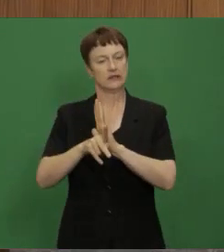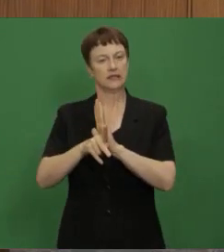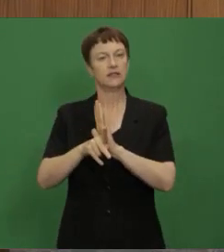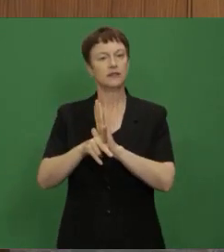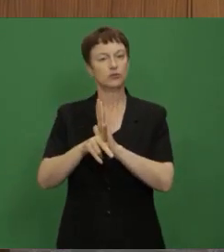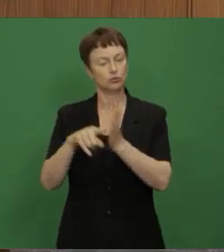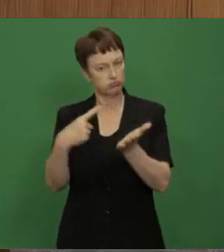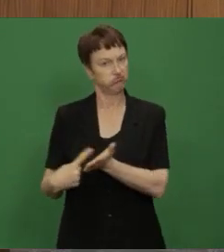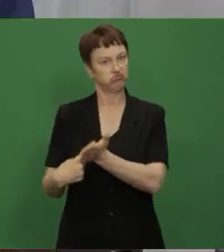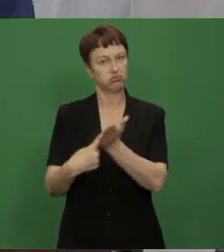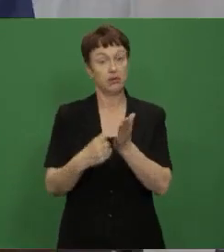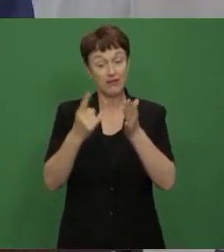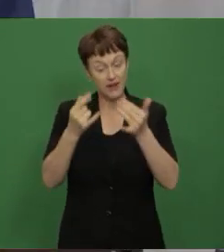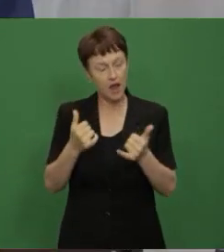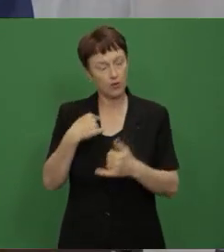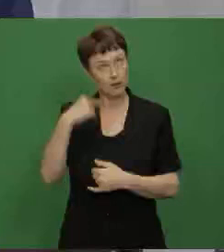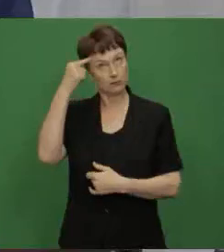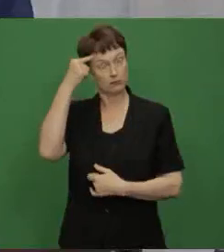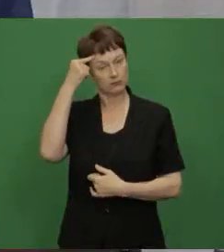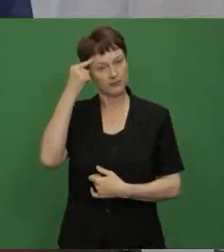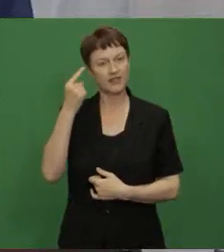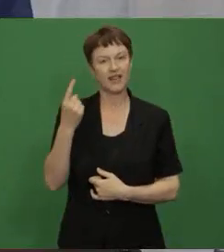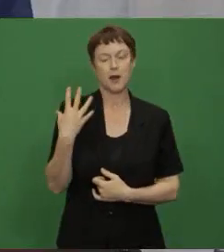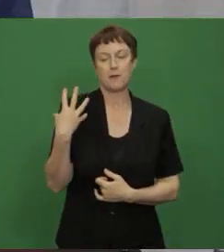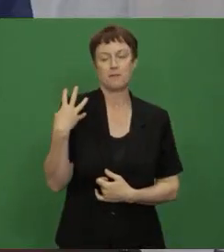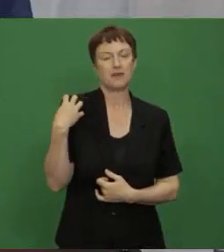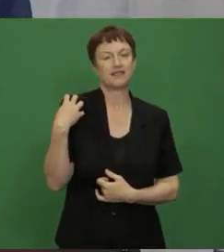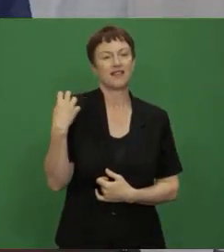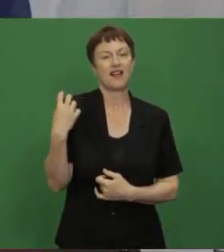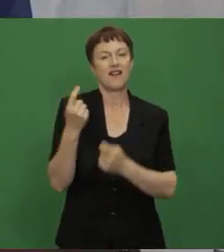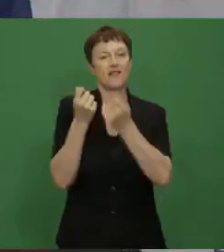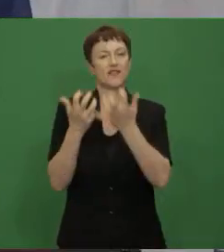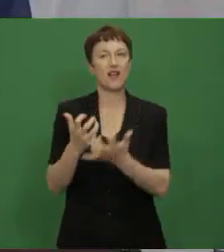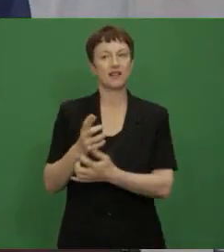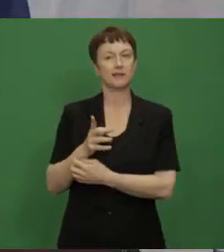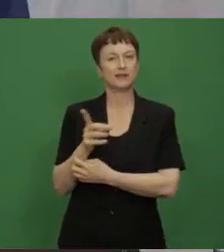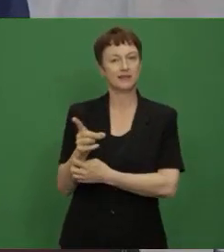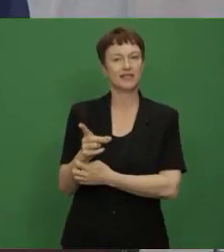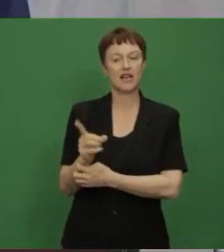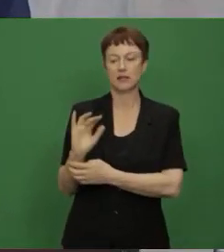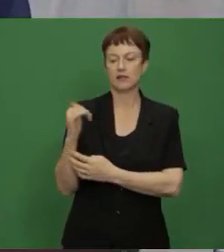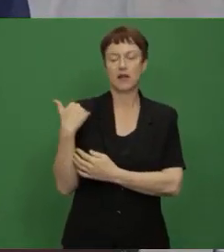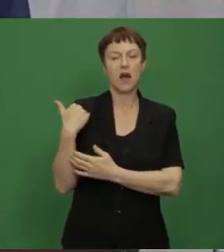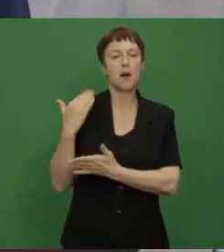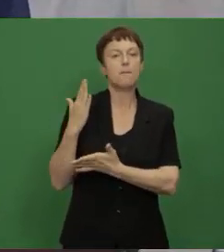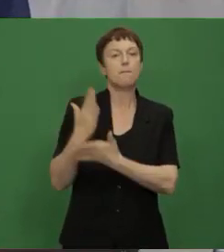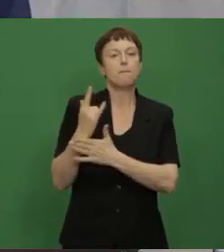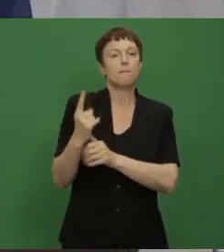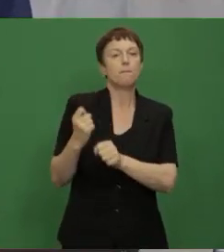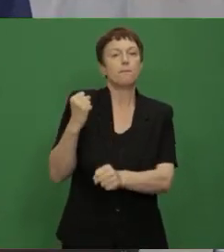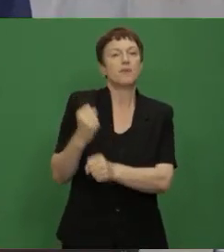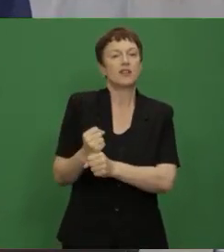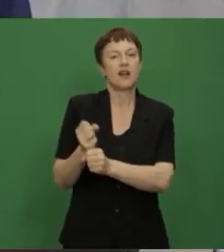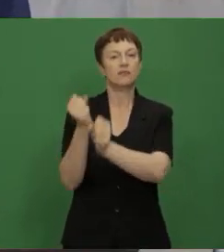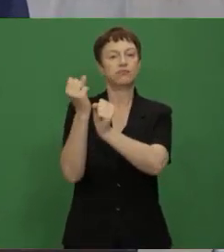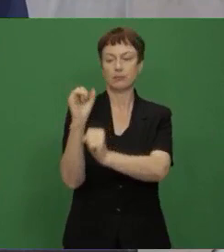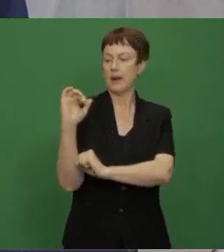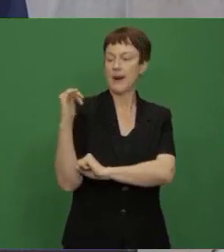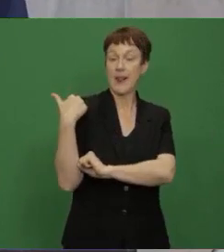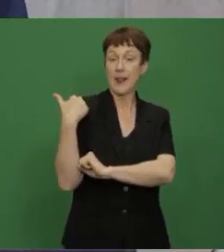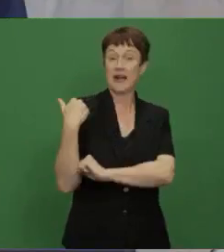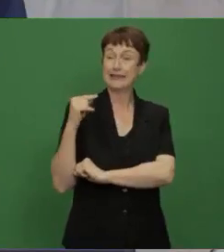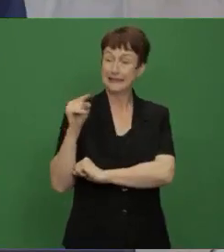installed Minister of Finance, of course, in MTBPS statement, made certain remarks in terms of this particular